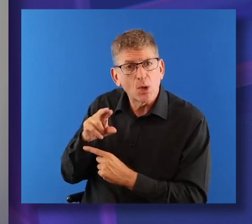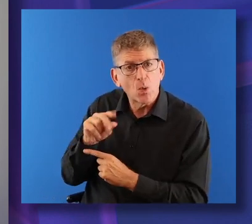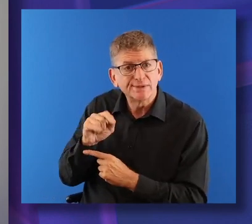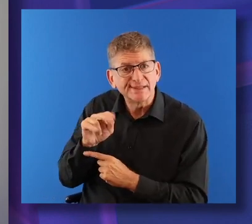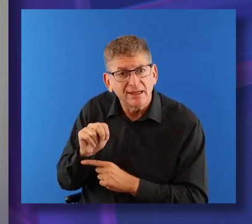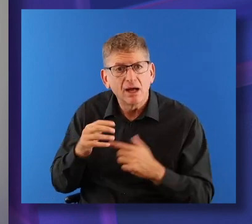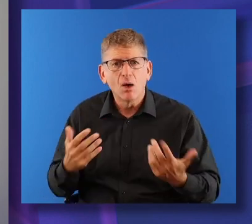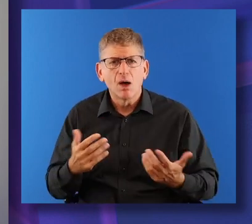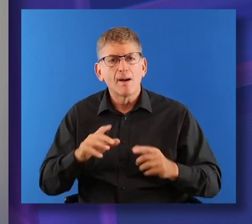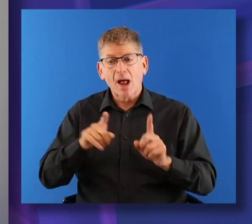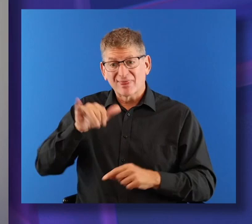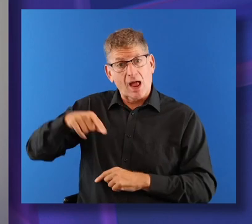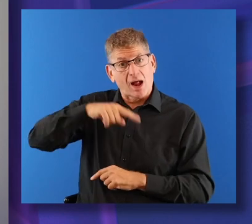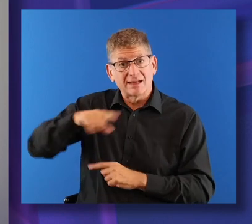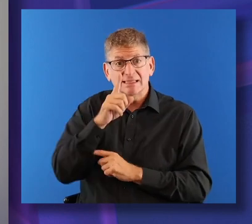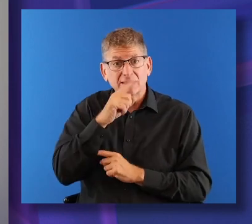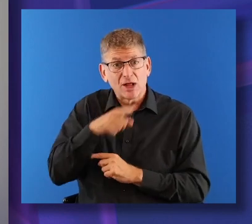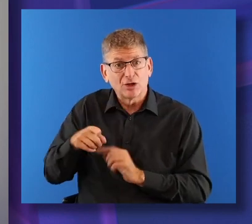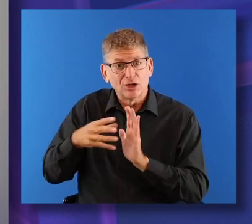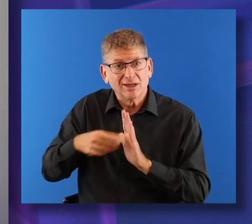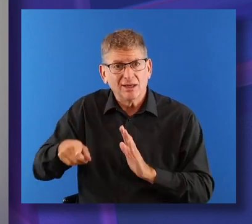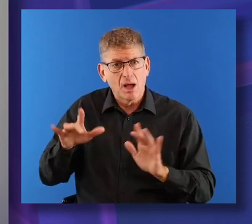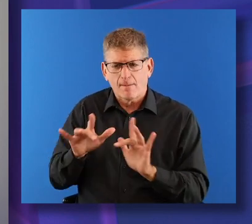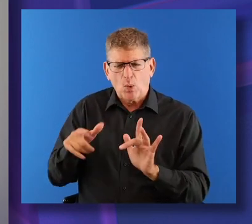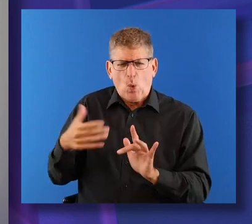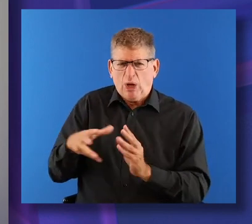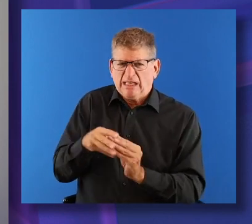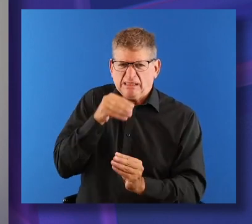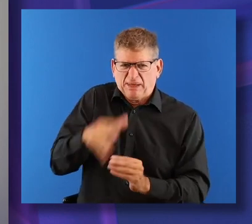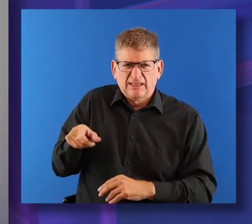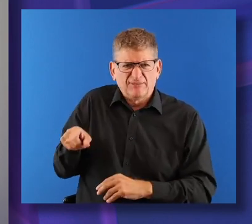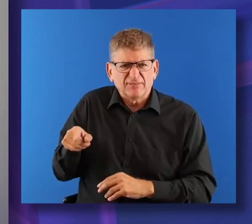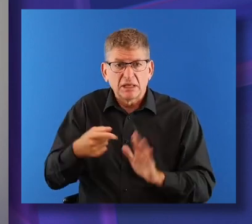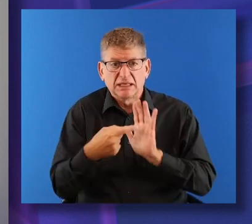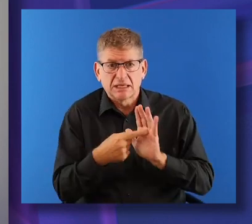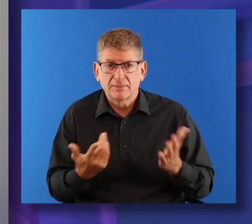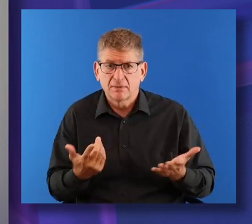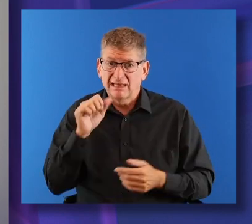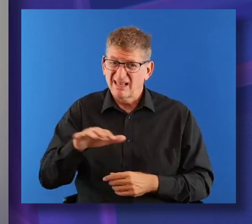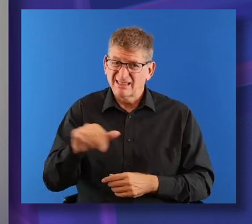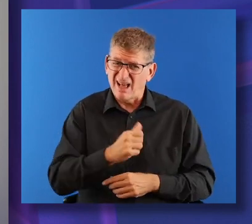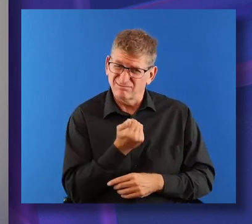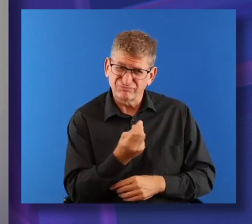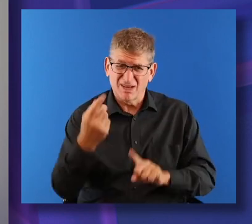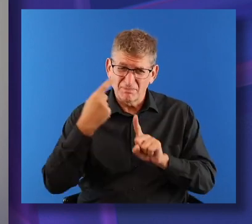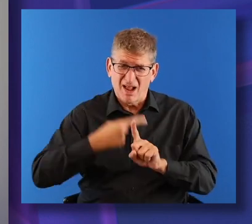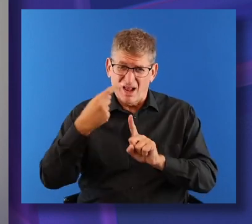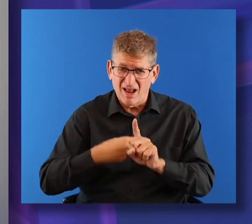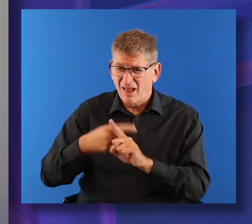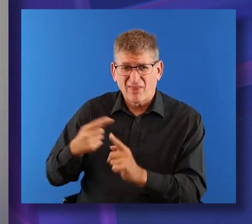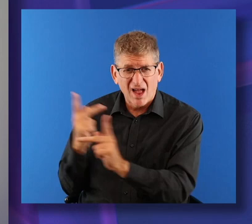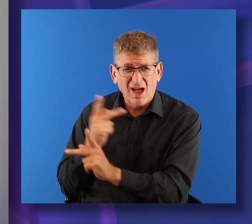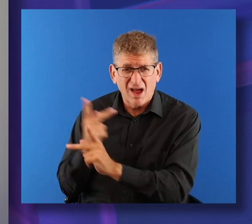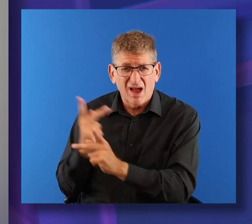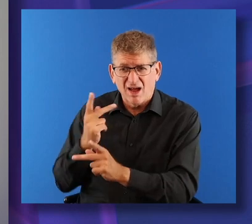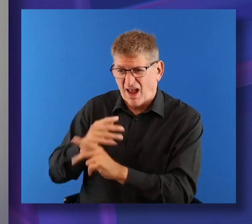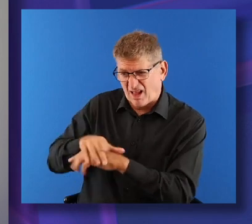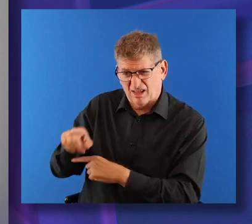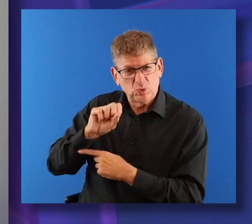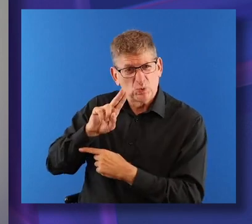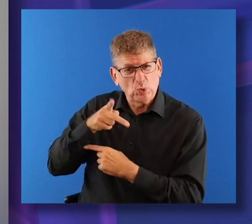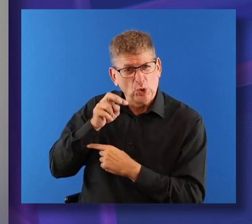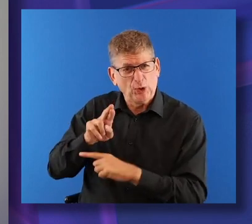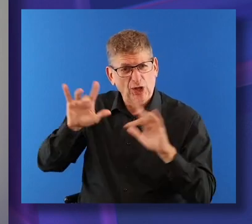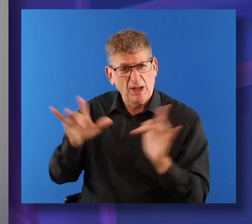of a biological system for the equivalent of just 1 microsecond of real time. Another problem with simulators is that